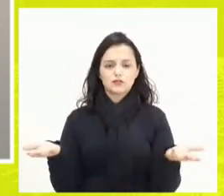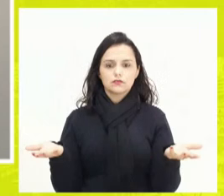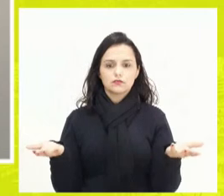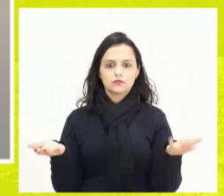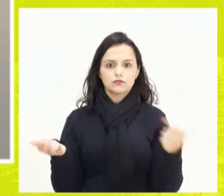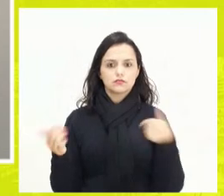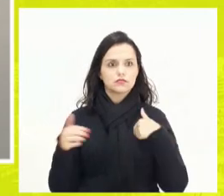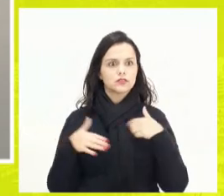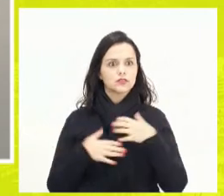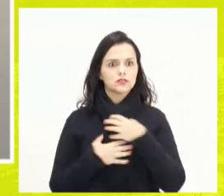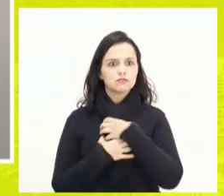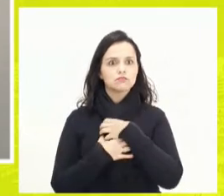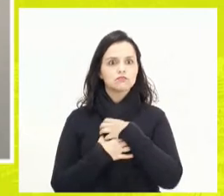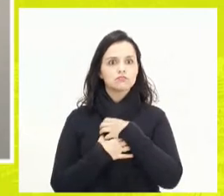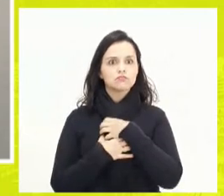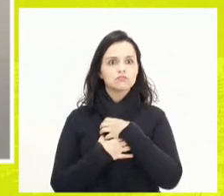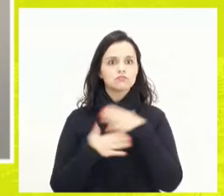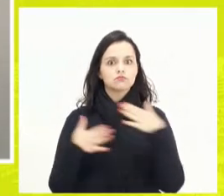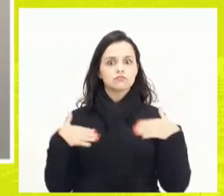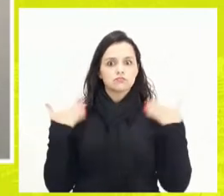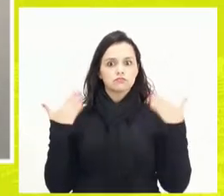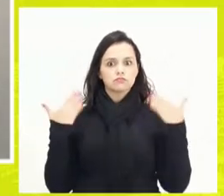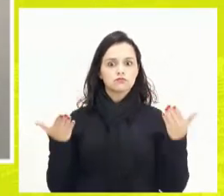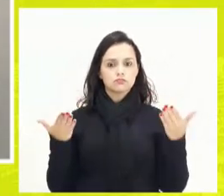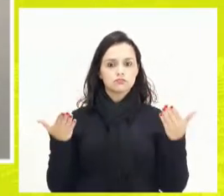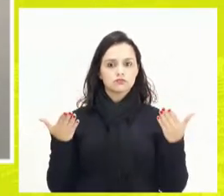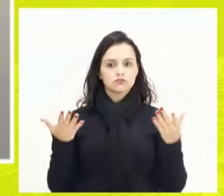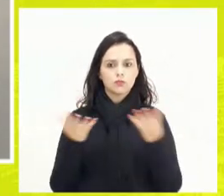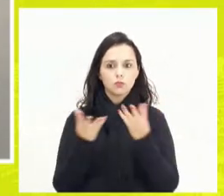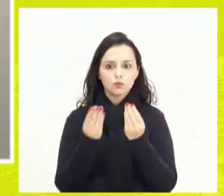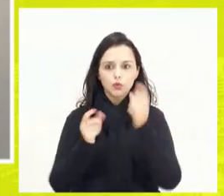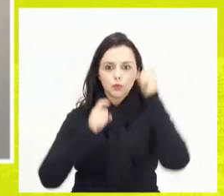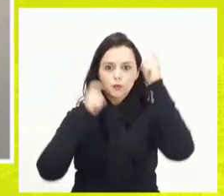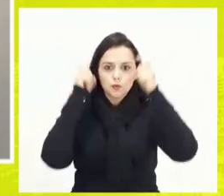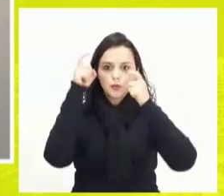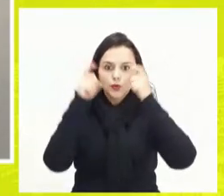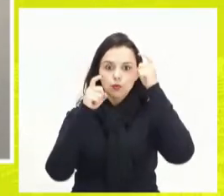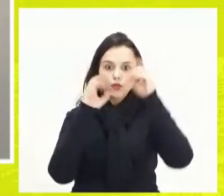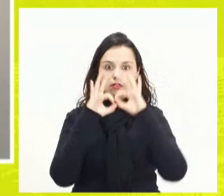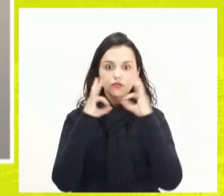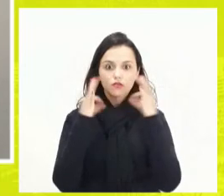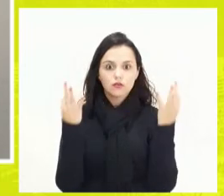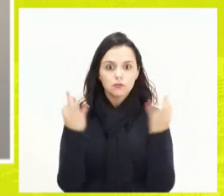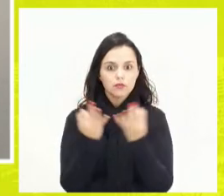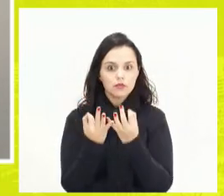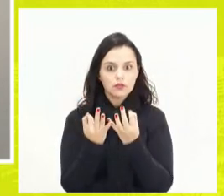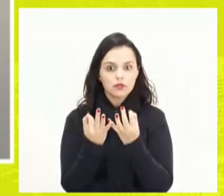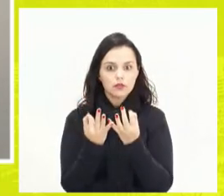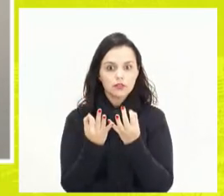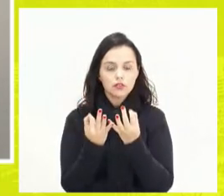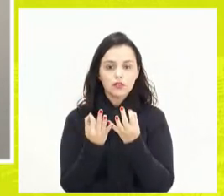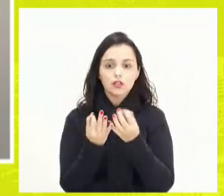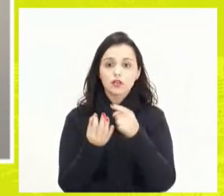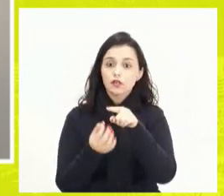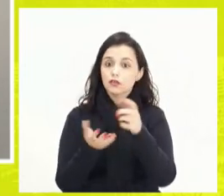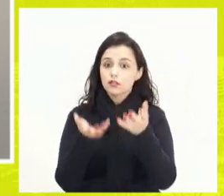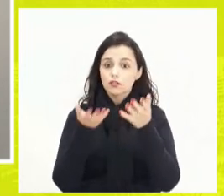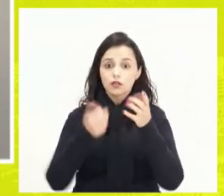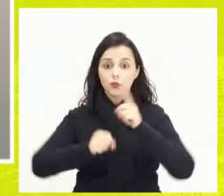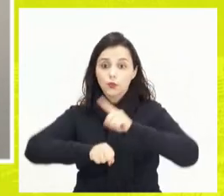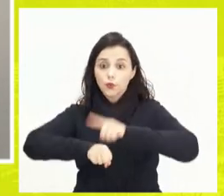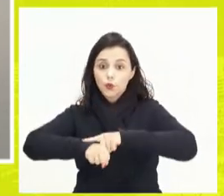heard brazilian and really worried about his family he just wanted to